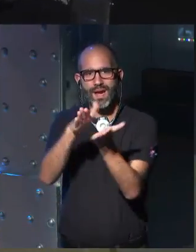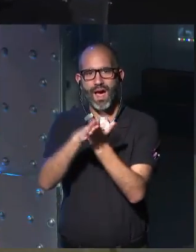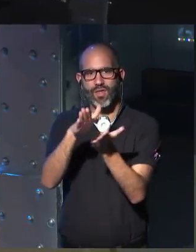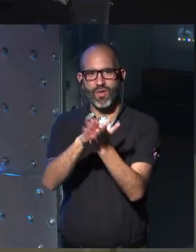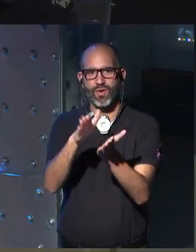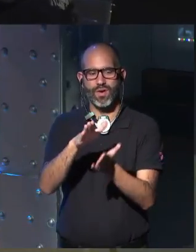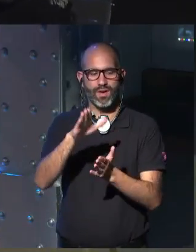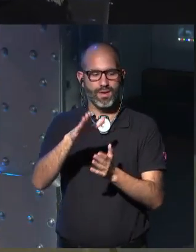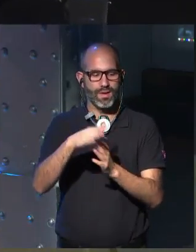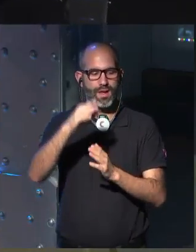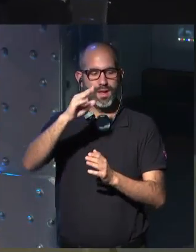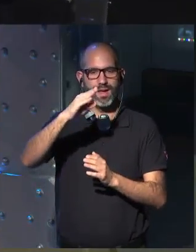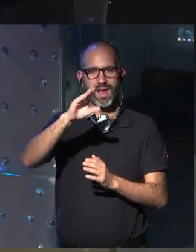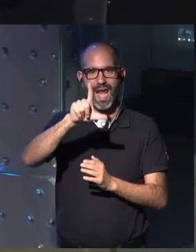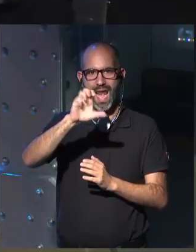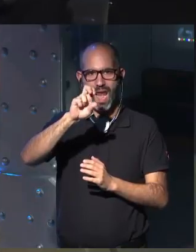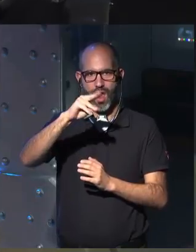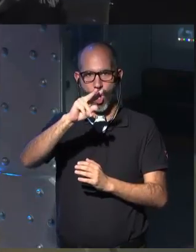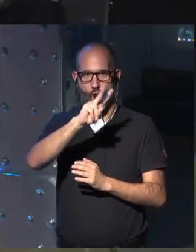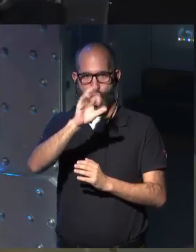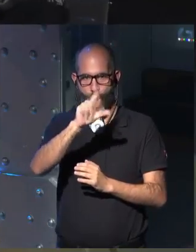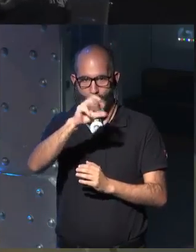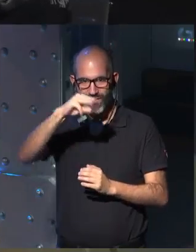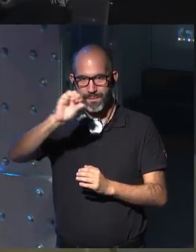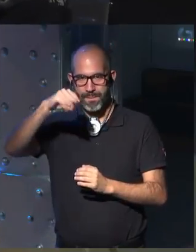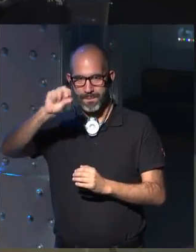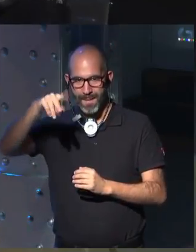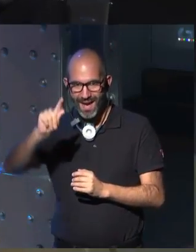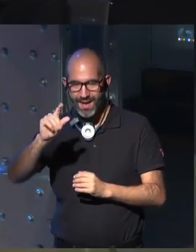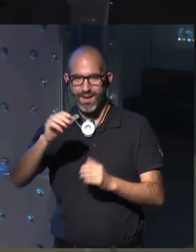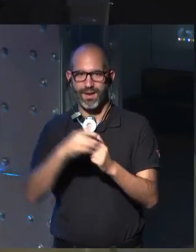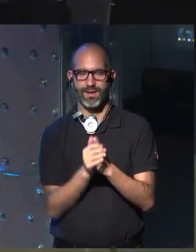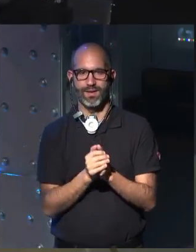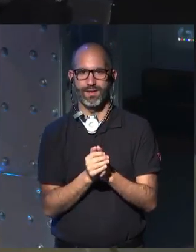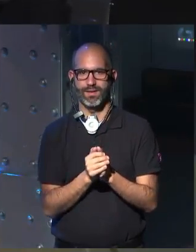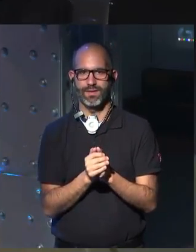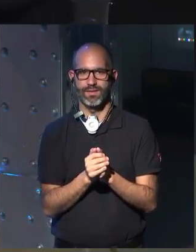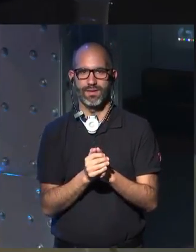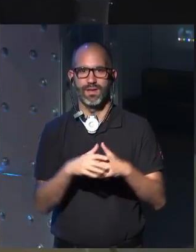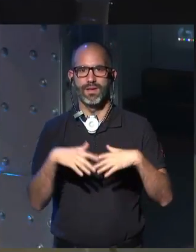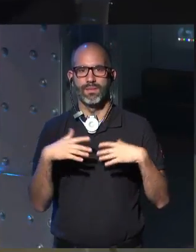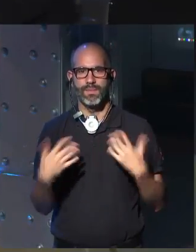Lemmy, of course, Punk and Lemmy, they're both here. Actually, how could I forget to mention him? Sorry.